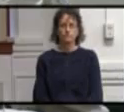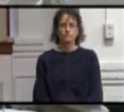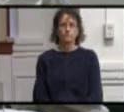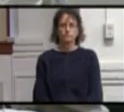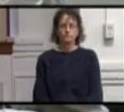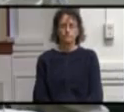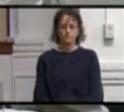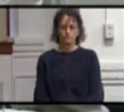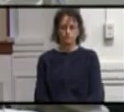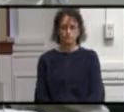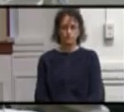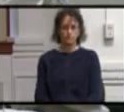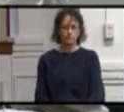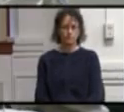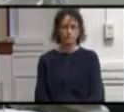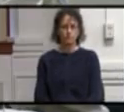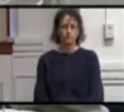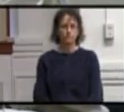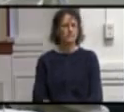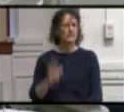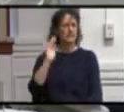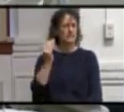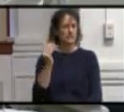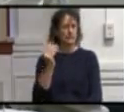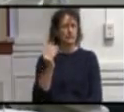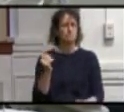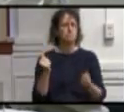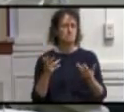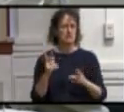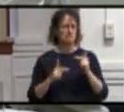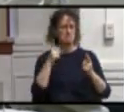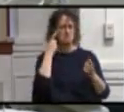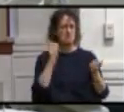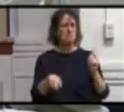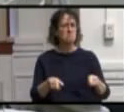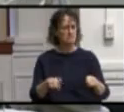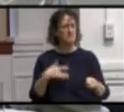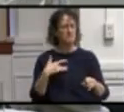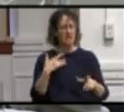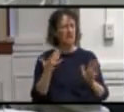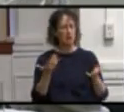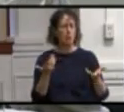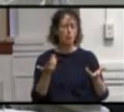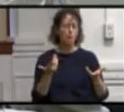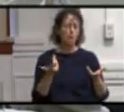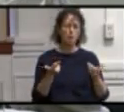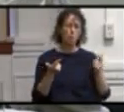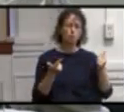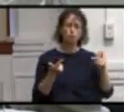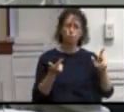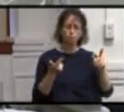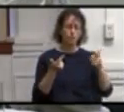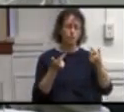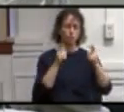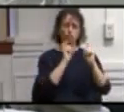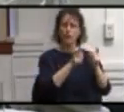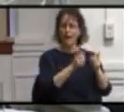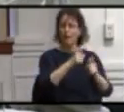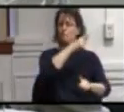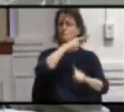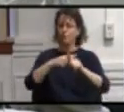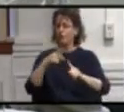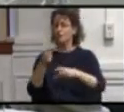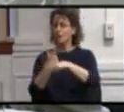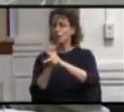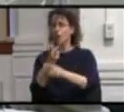agreement. Some people want a small amount of grants. Other people are urging loans, and I